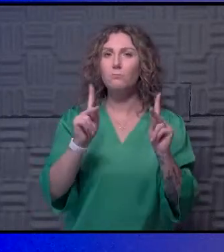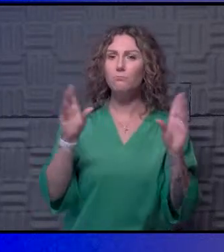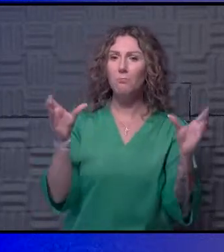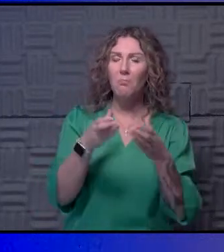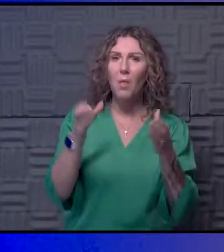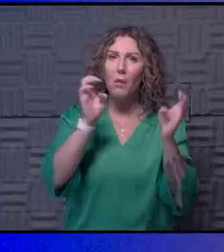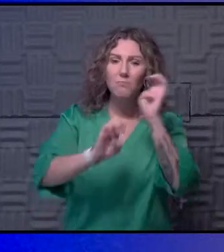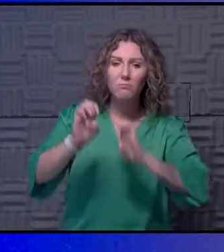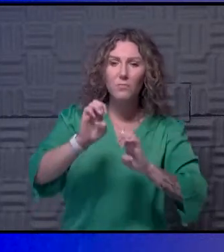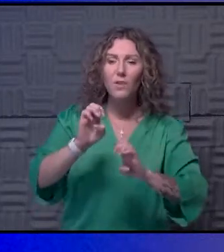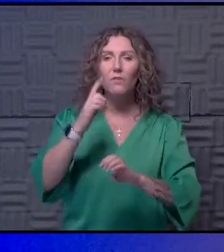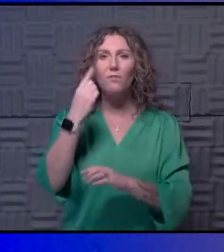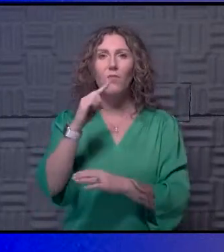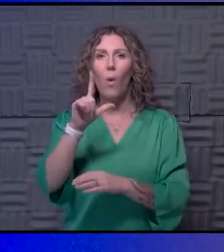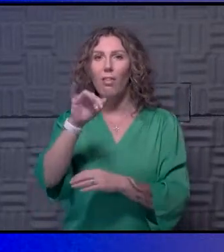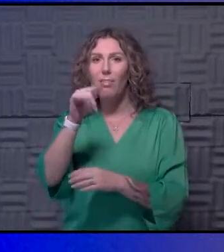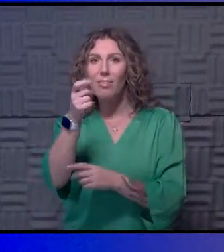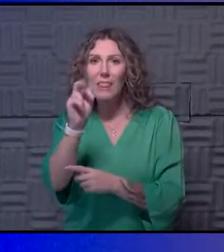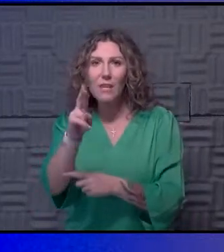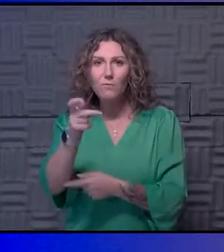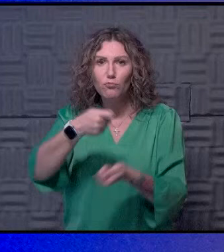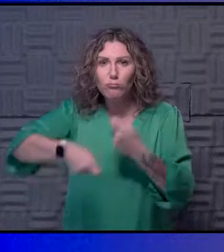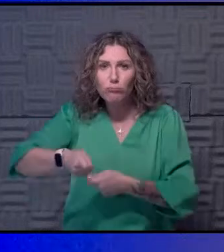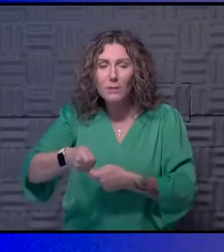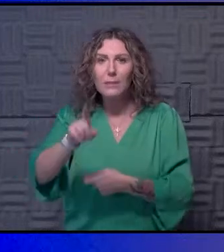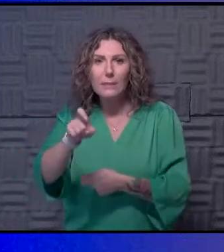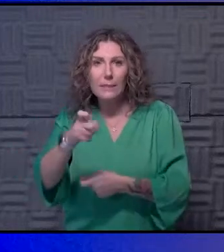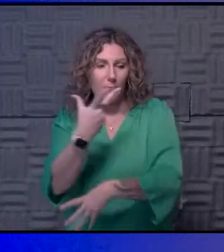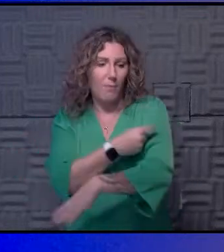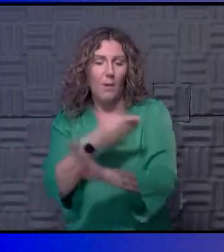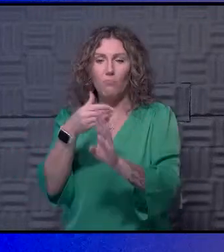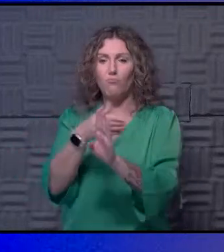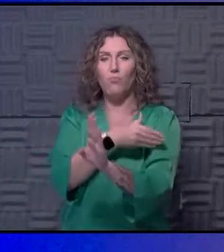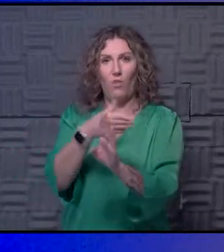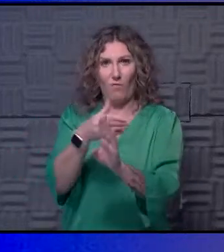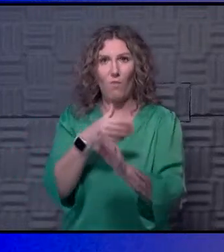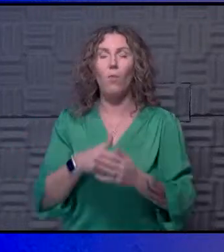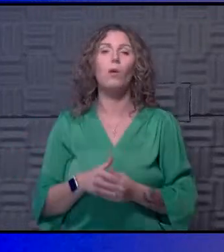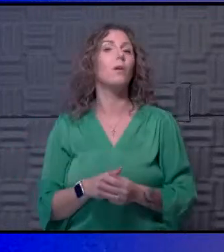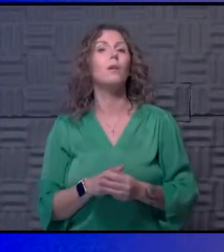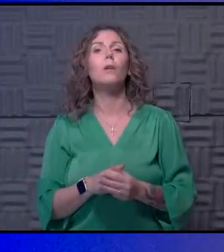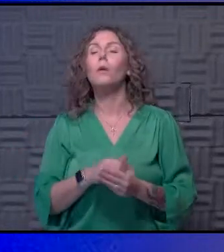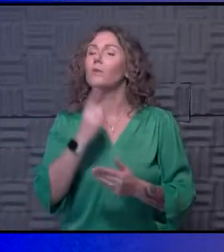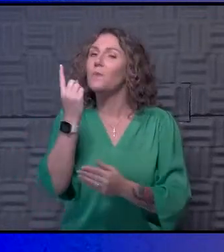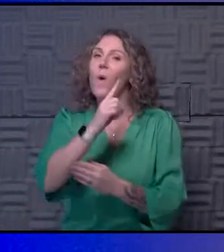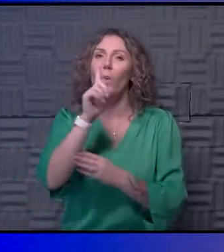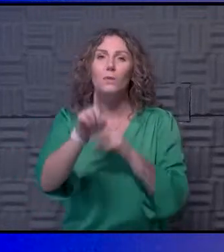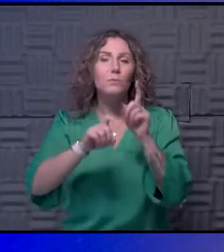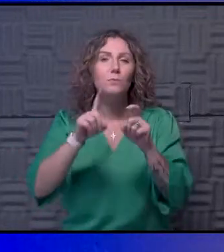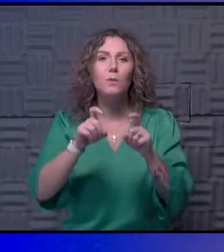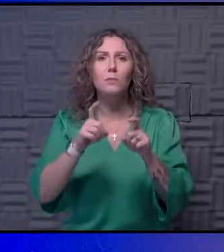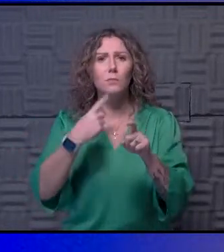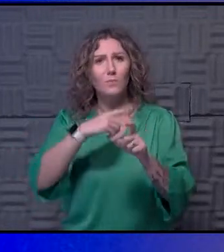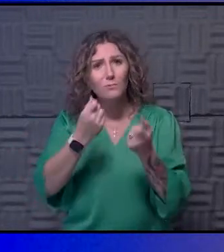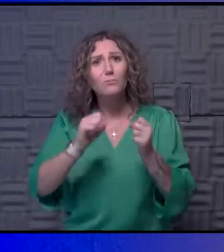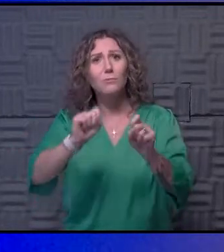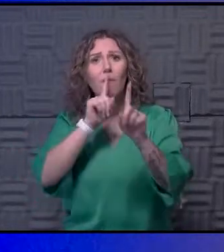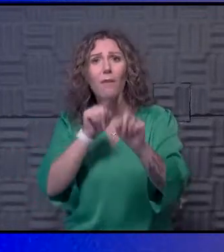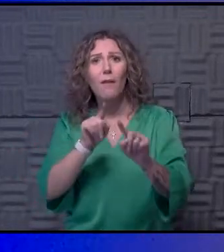examine for getting liver transplants, because they have to be vaccinated prior to transplant. And there's always questions. We certainly try to answer